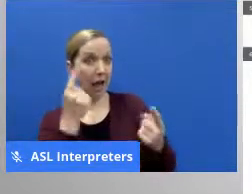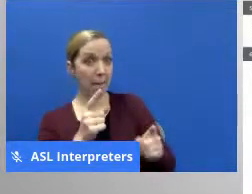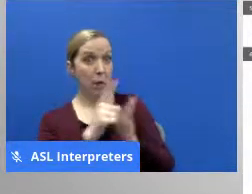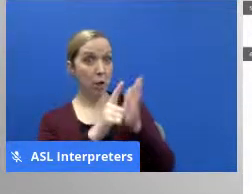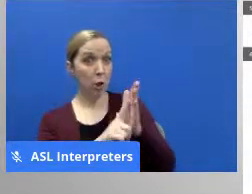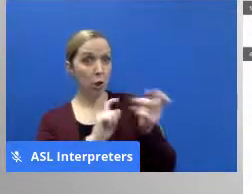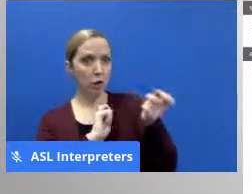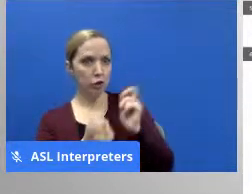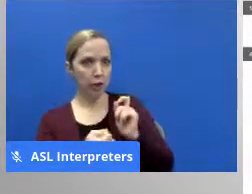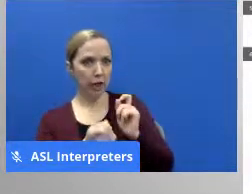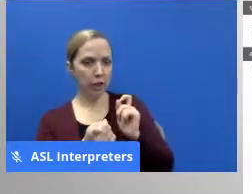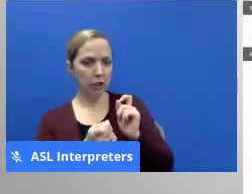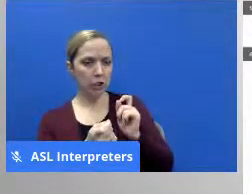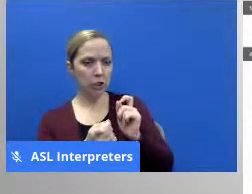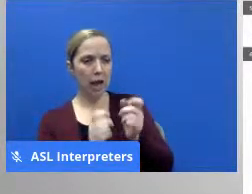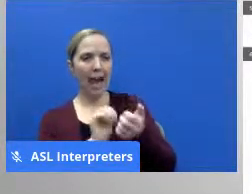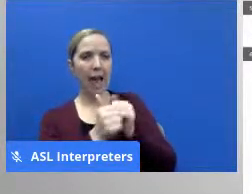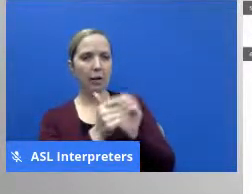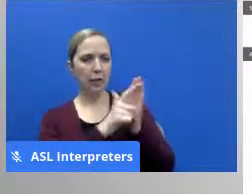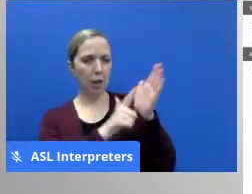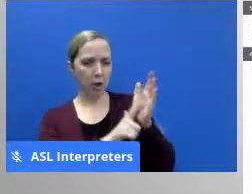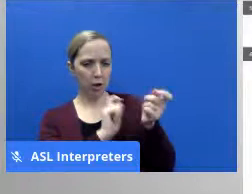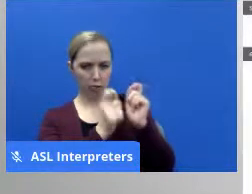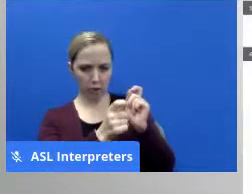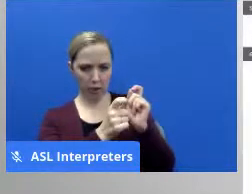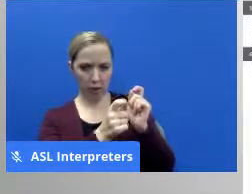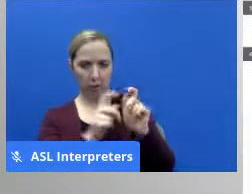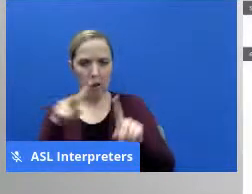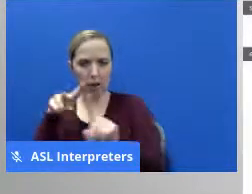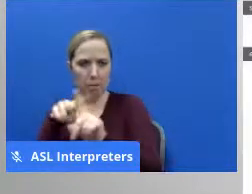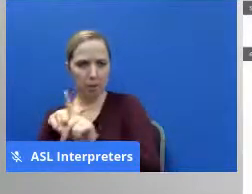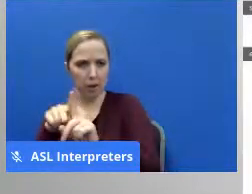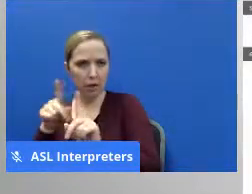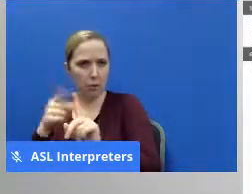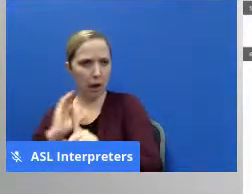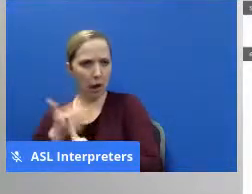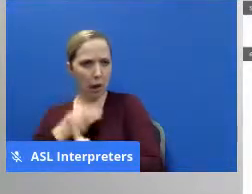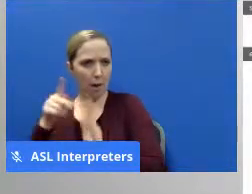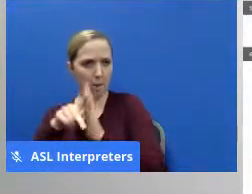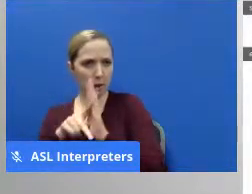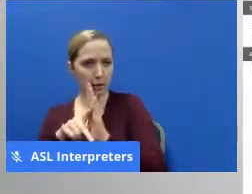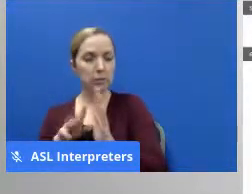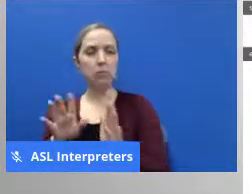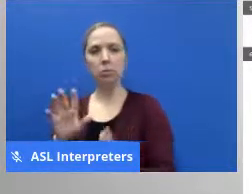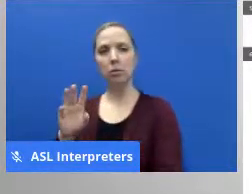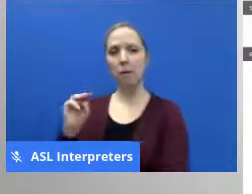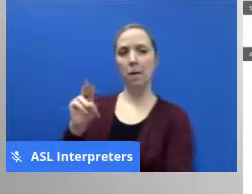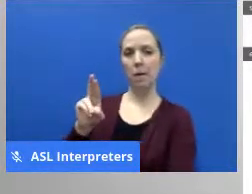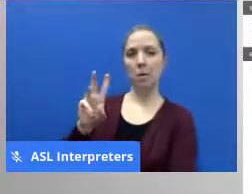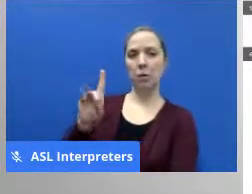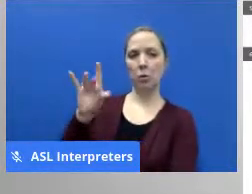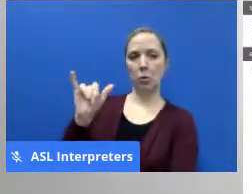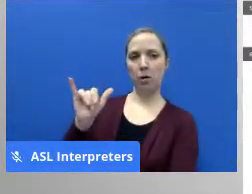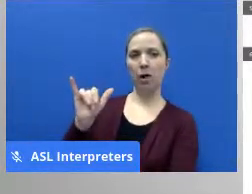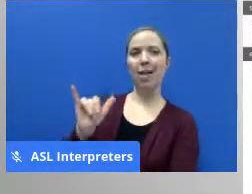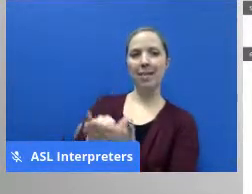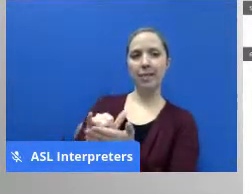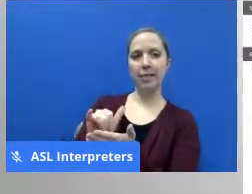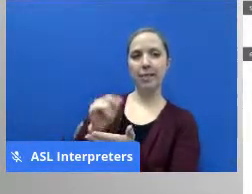that change in the law into our policies? Well, that's what I'm saying.